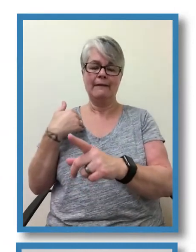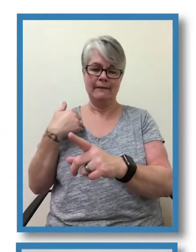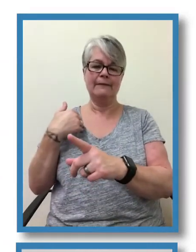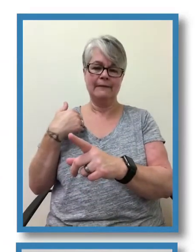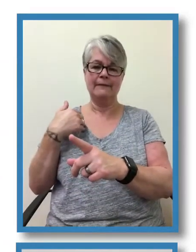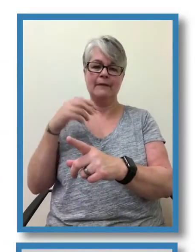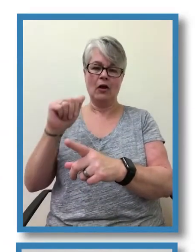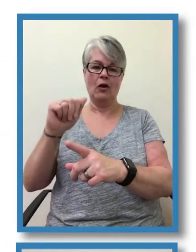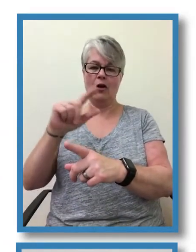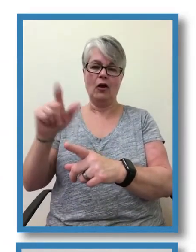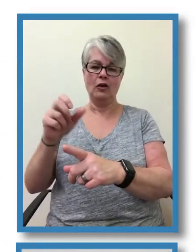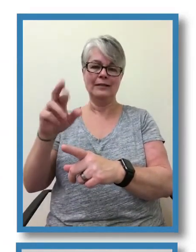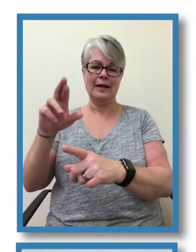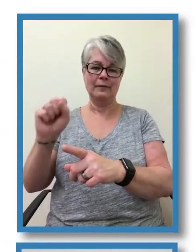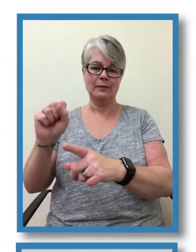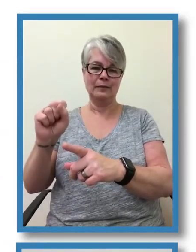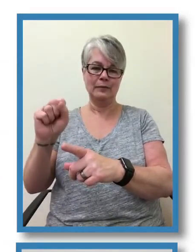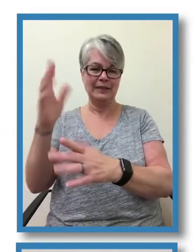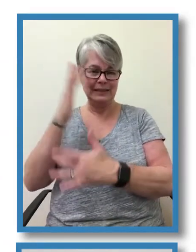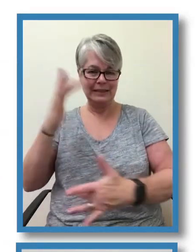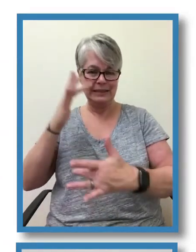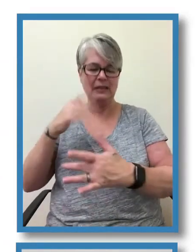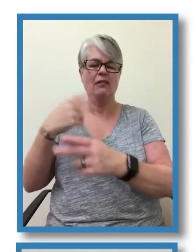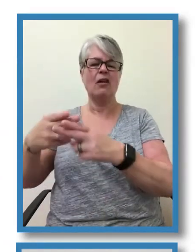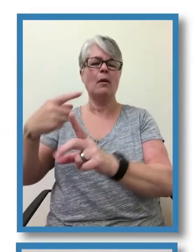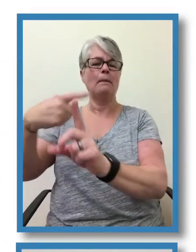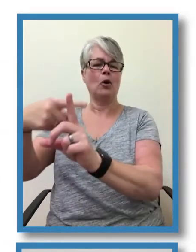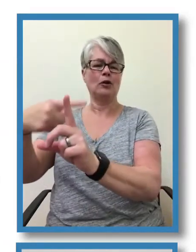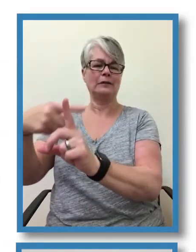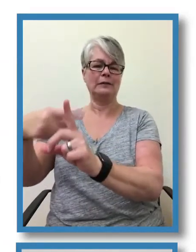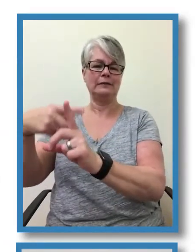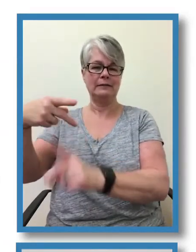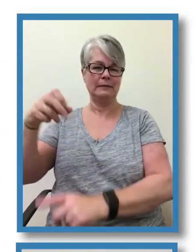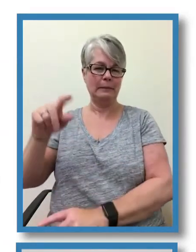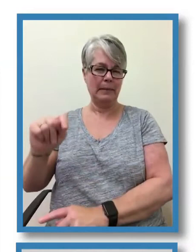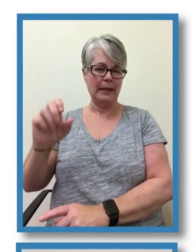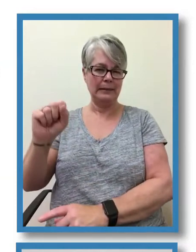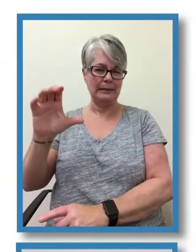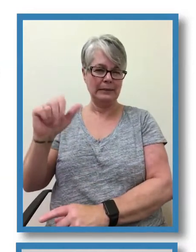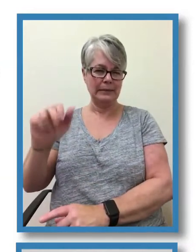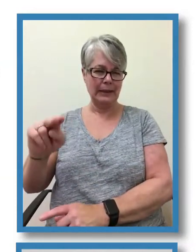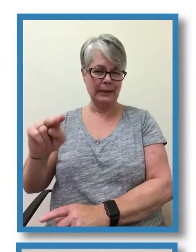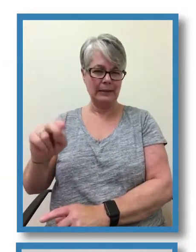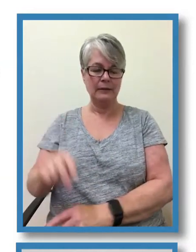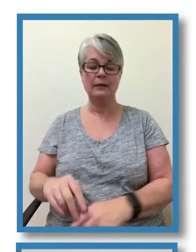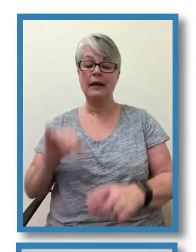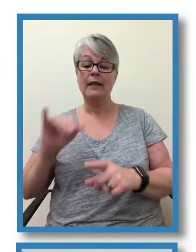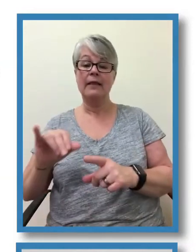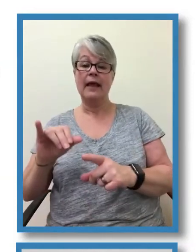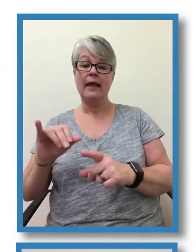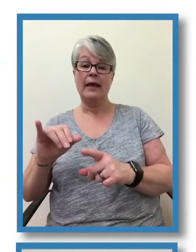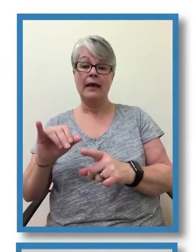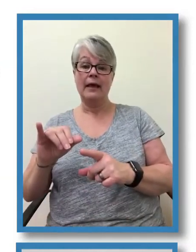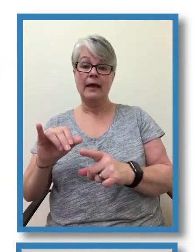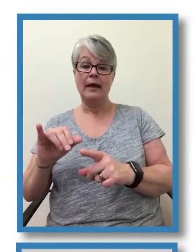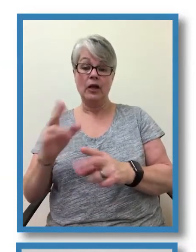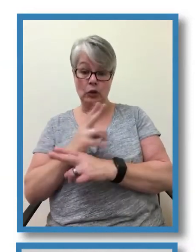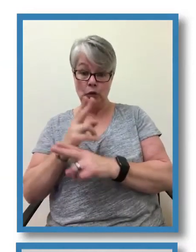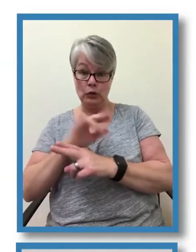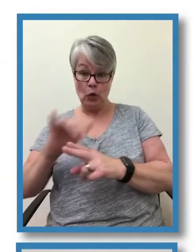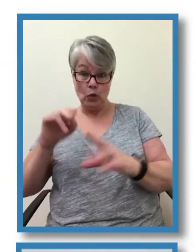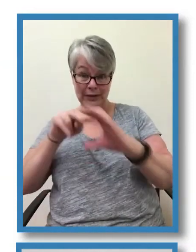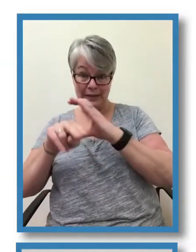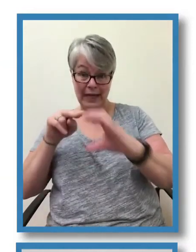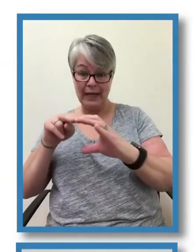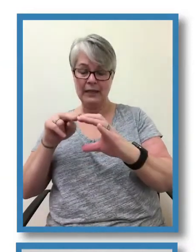a person will often have to have a PET scan before they go into a clinical trial, because if you're going to try and remove amyloid from the brain, you want to know they